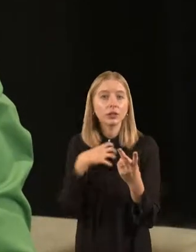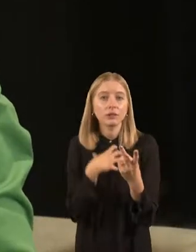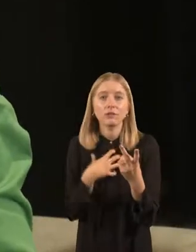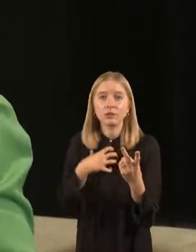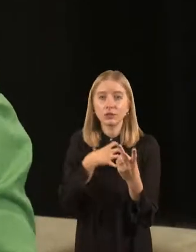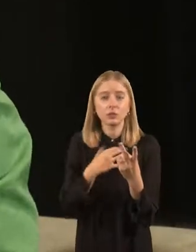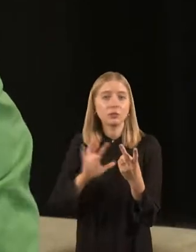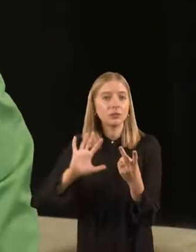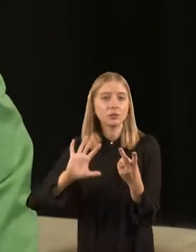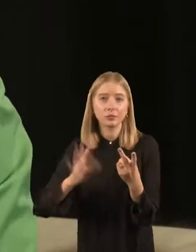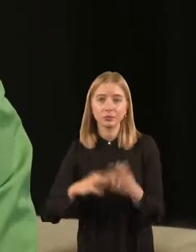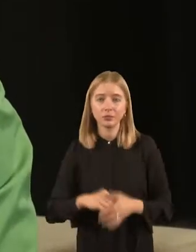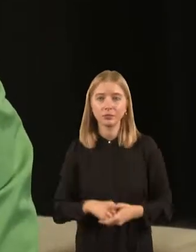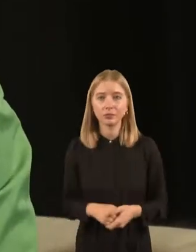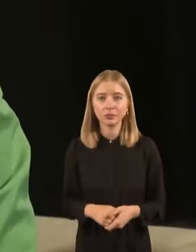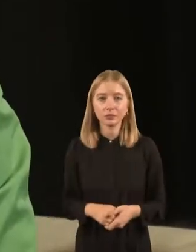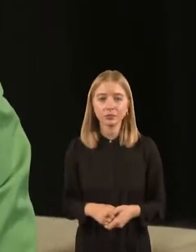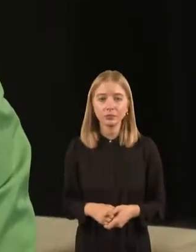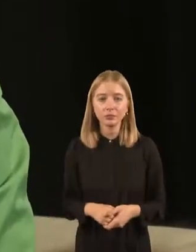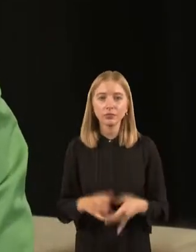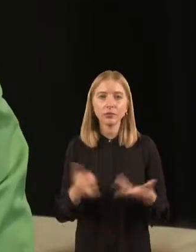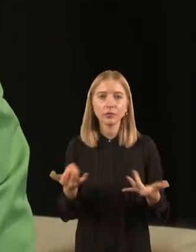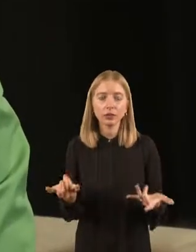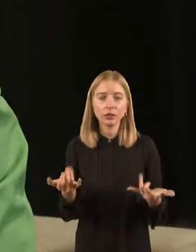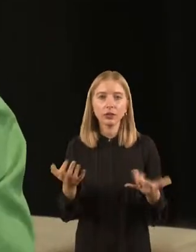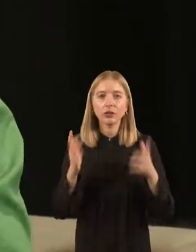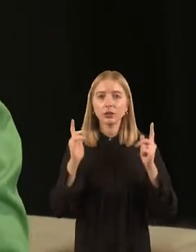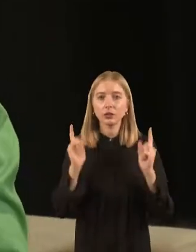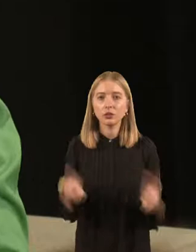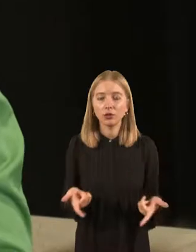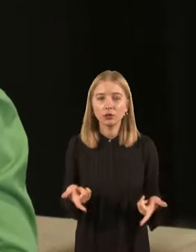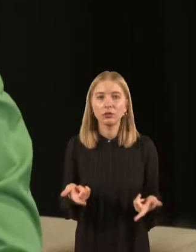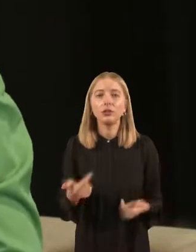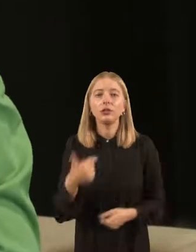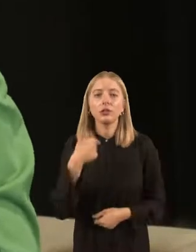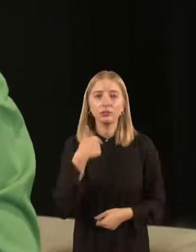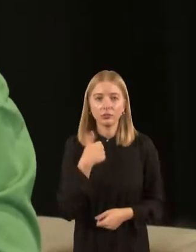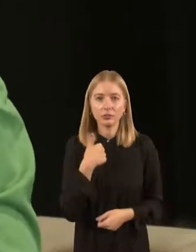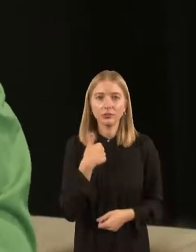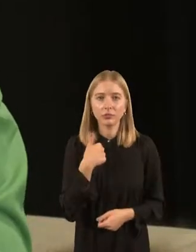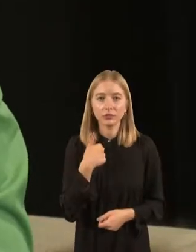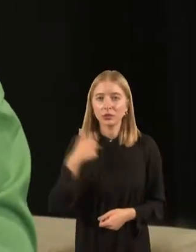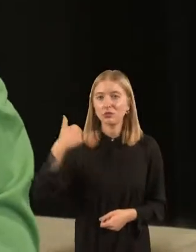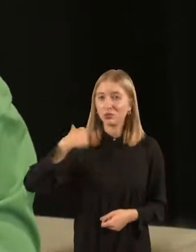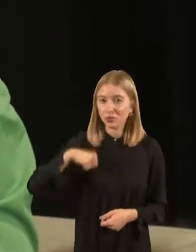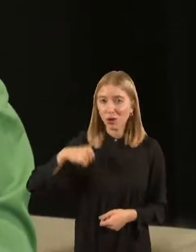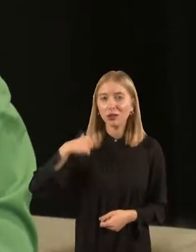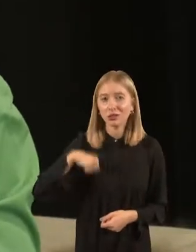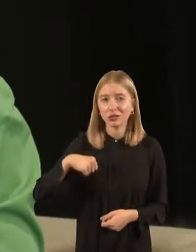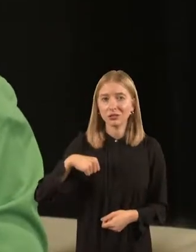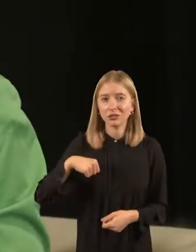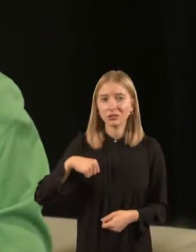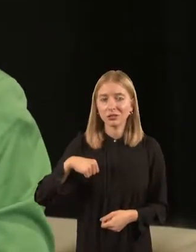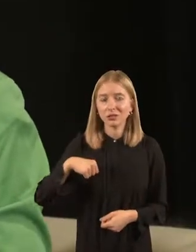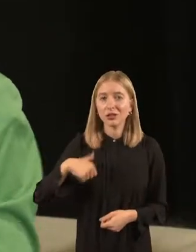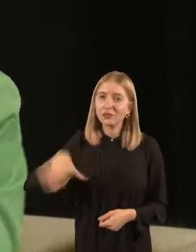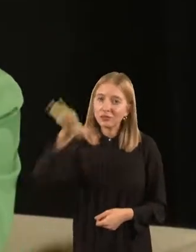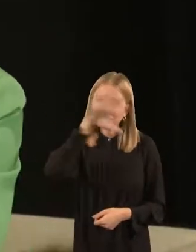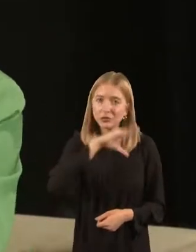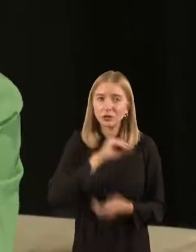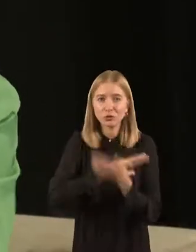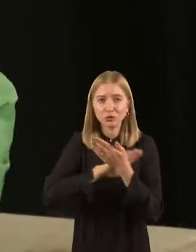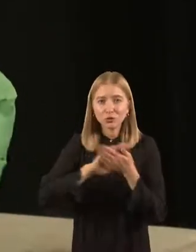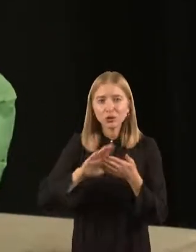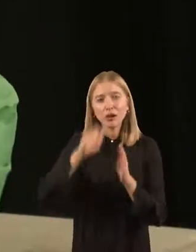if you ask whether it is positive or negative results, then you have to ask a question, what are the parties that participate in this